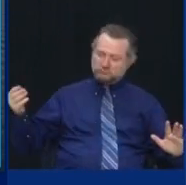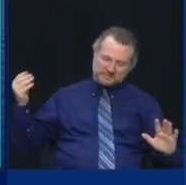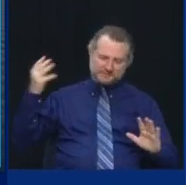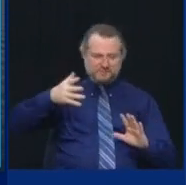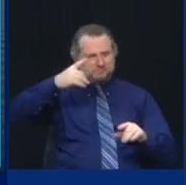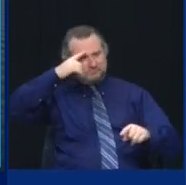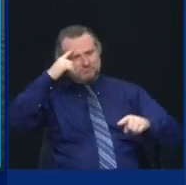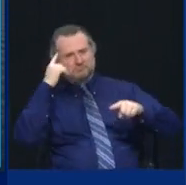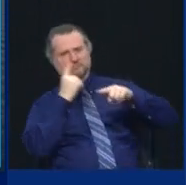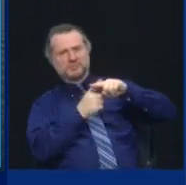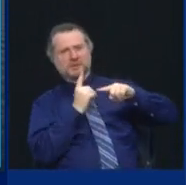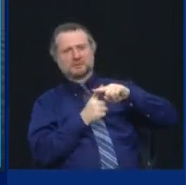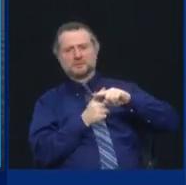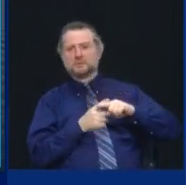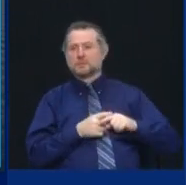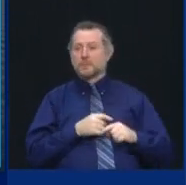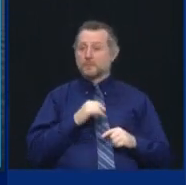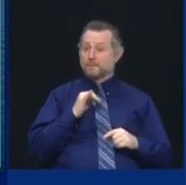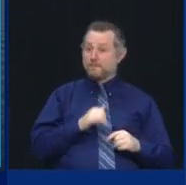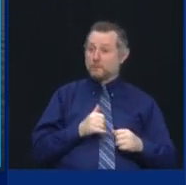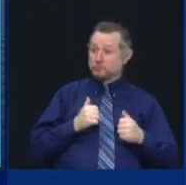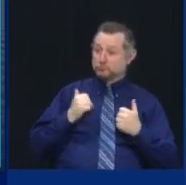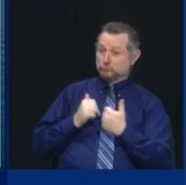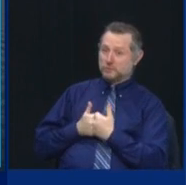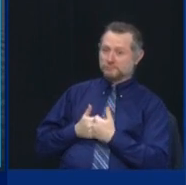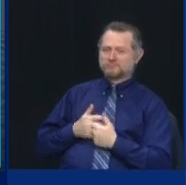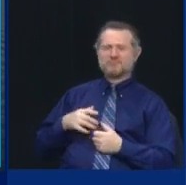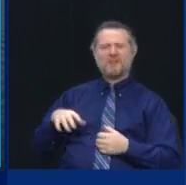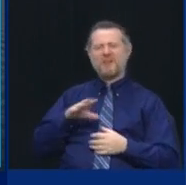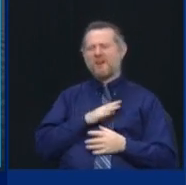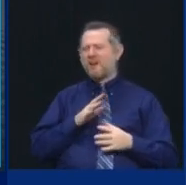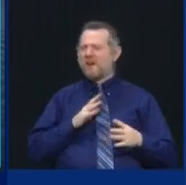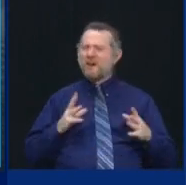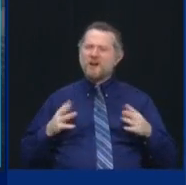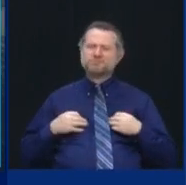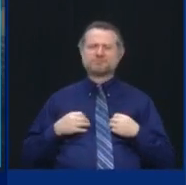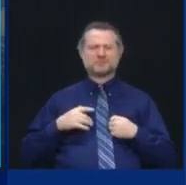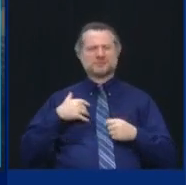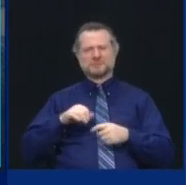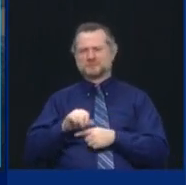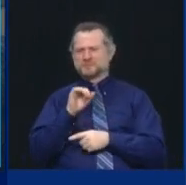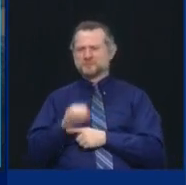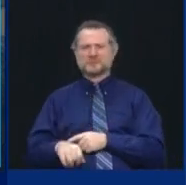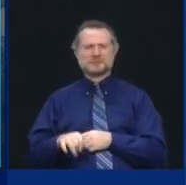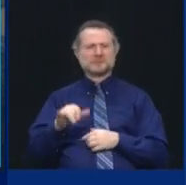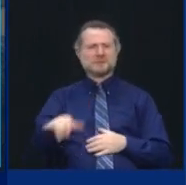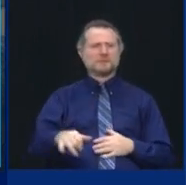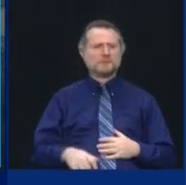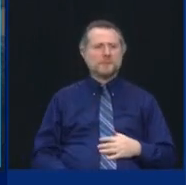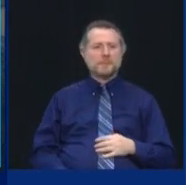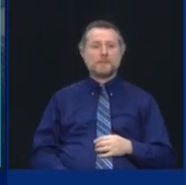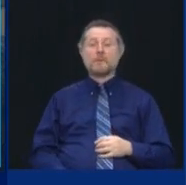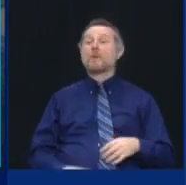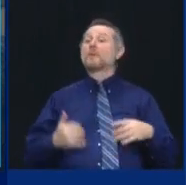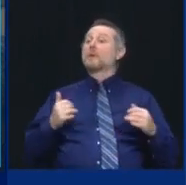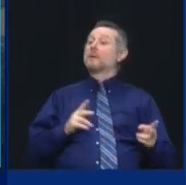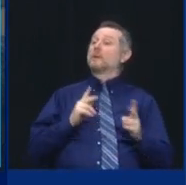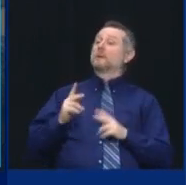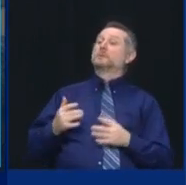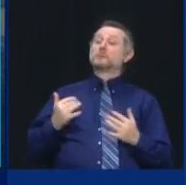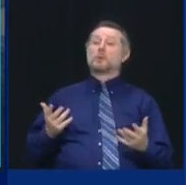a challenge, but they wanted to stand up to that challenge. And that's the message we have to remember